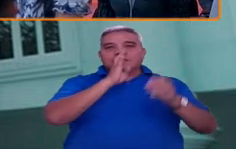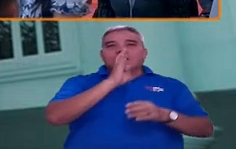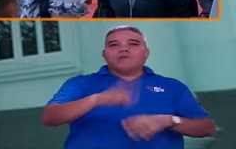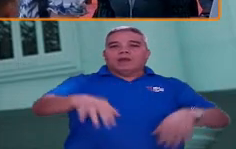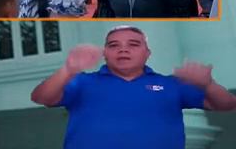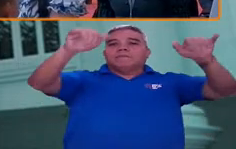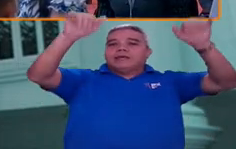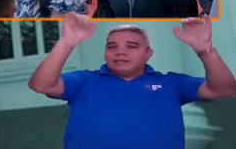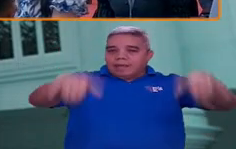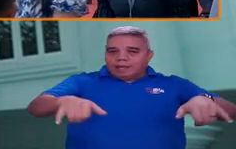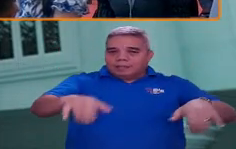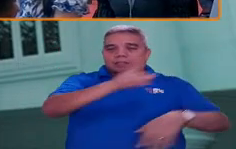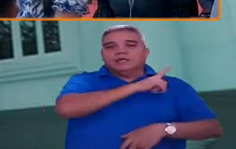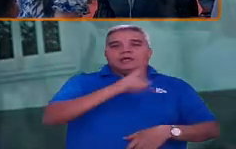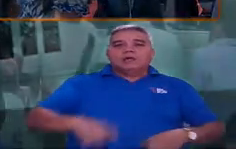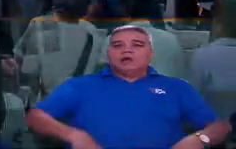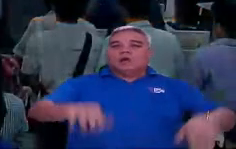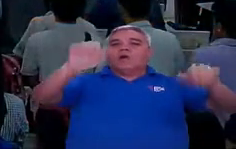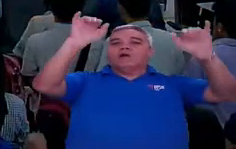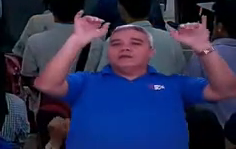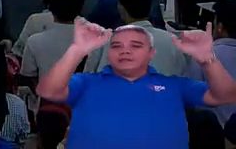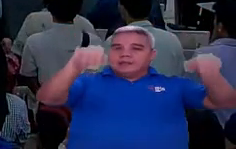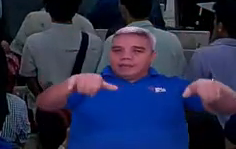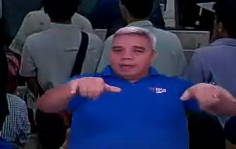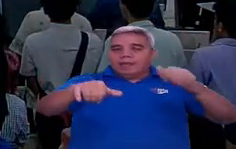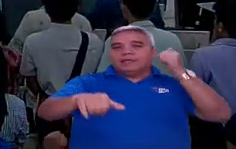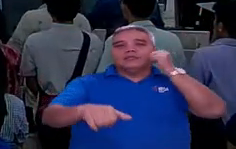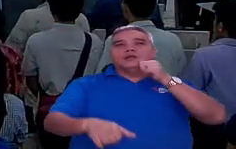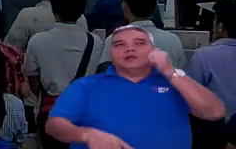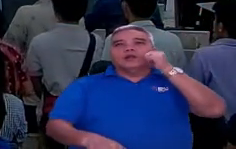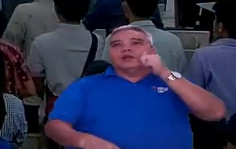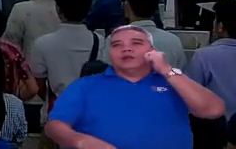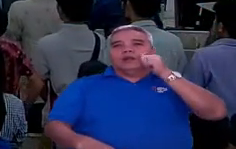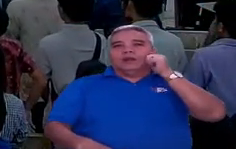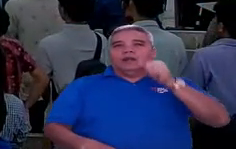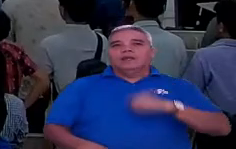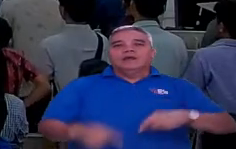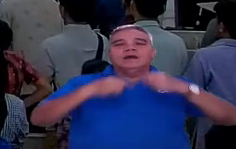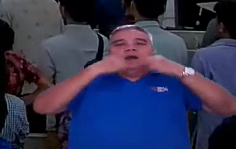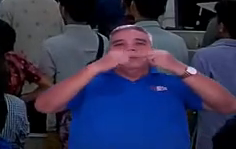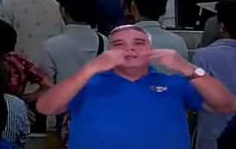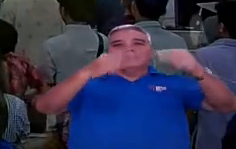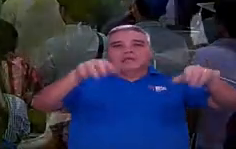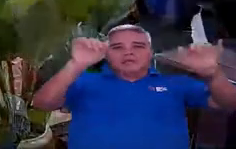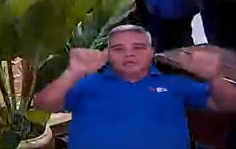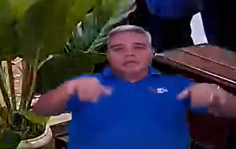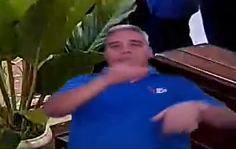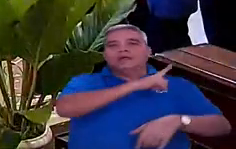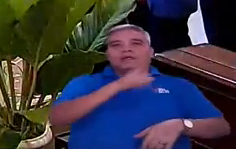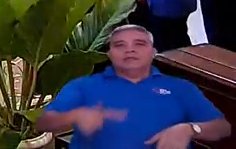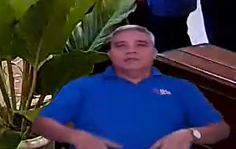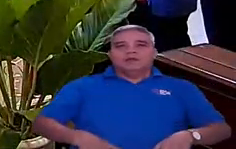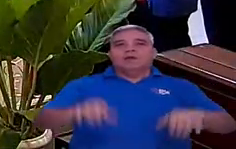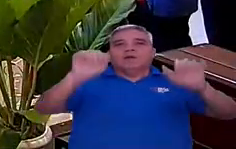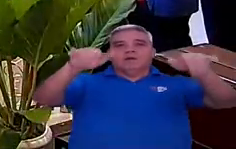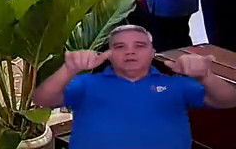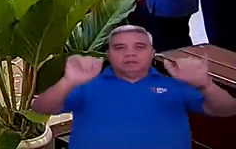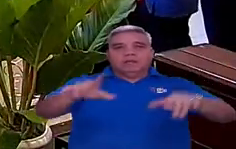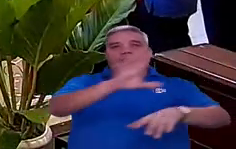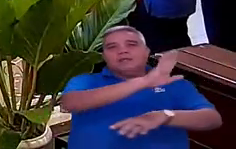my answer will be yes, Lord. All the ladies, yes. Sing this. I'll sing.